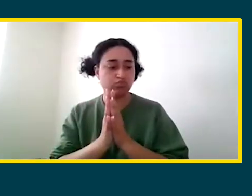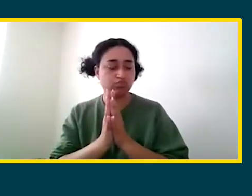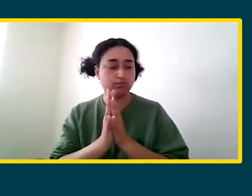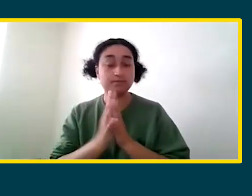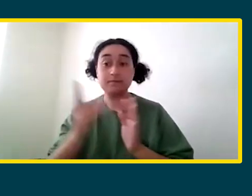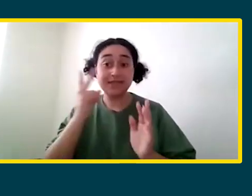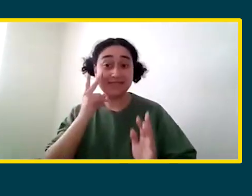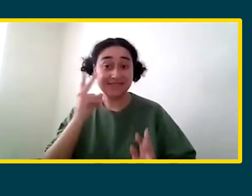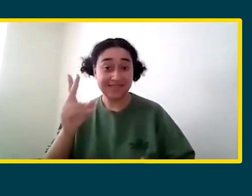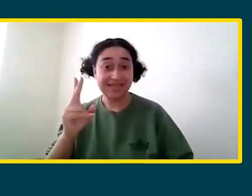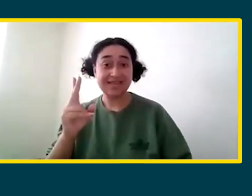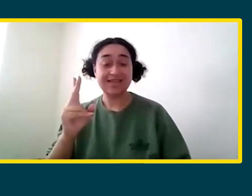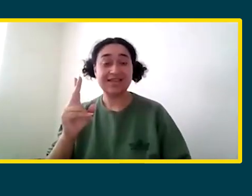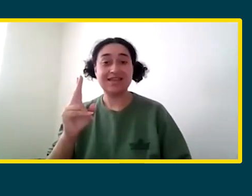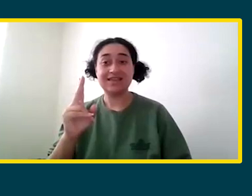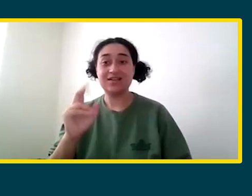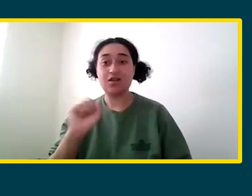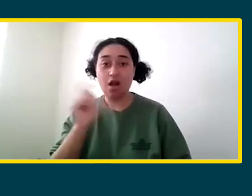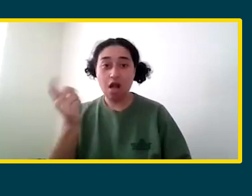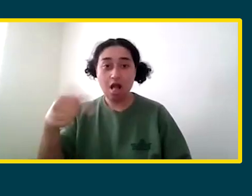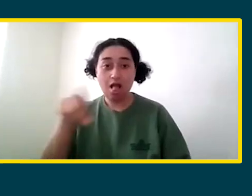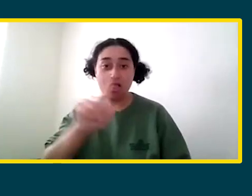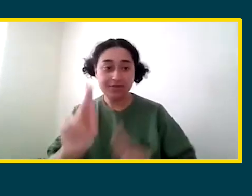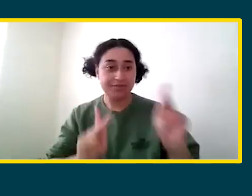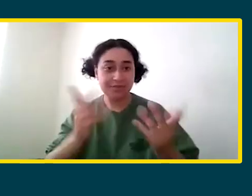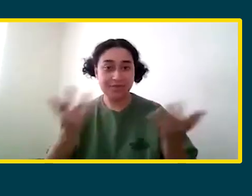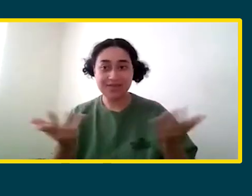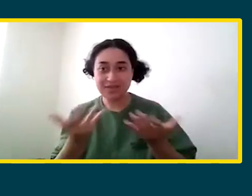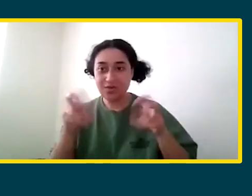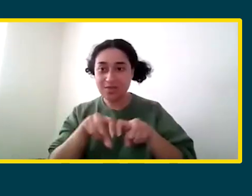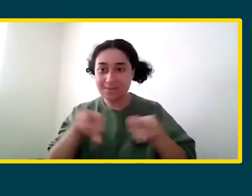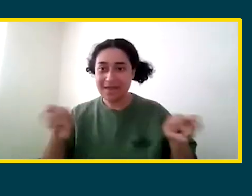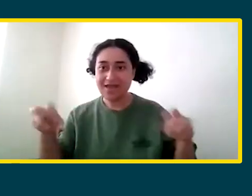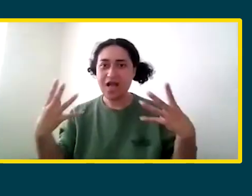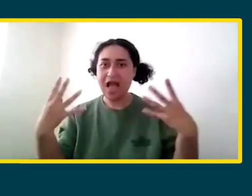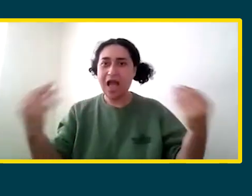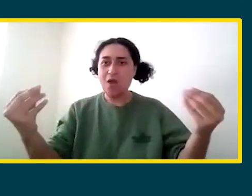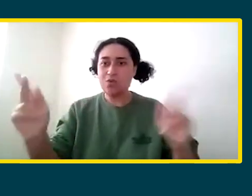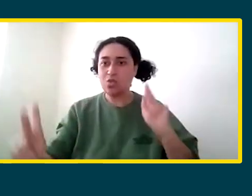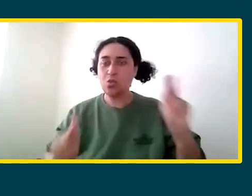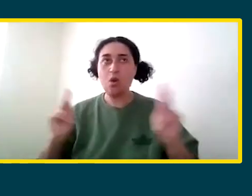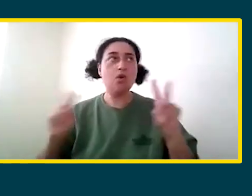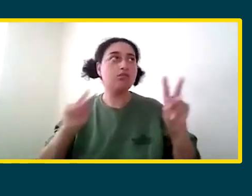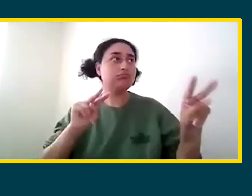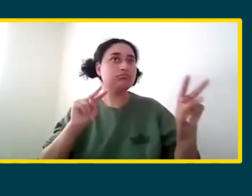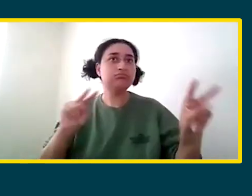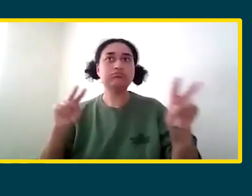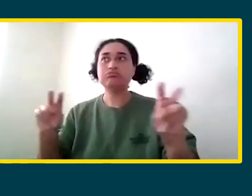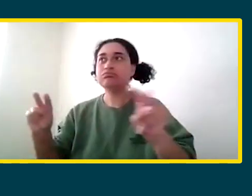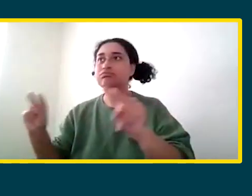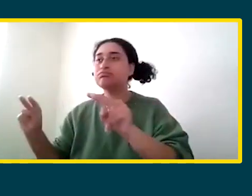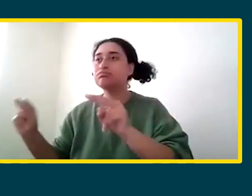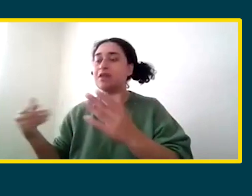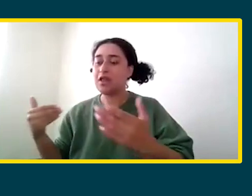seeing Kate, seeing Adrian, seeing Kip, seeing Riley out in the world, moving closer